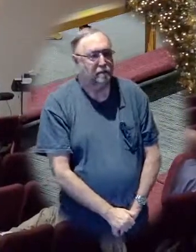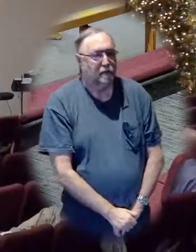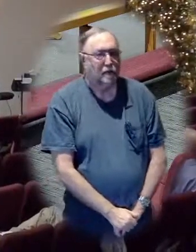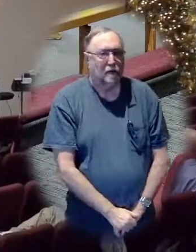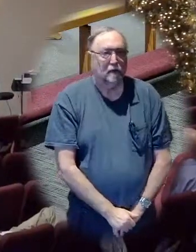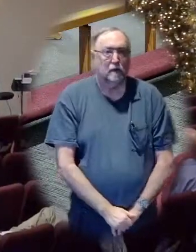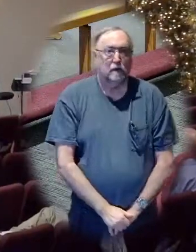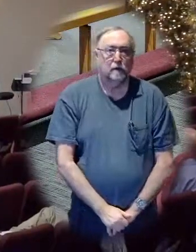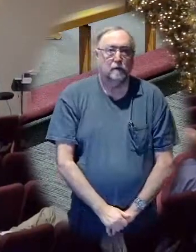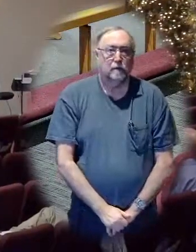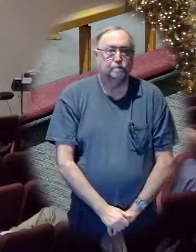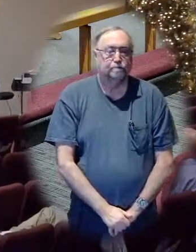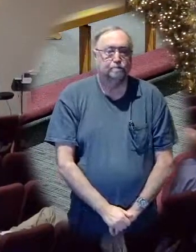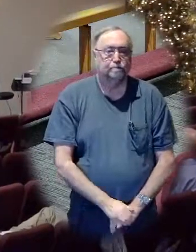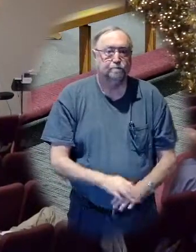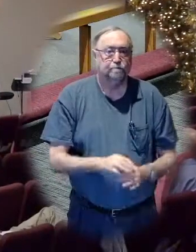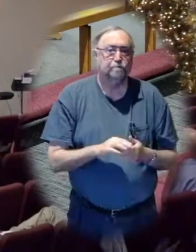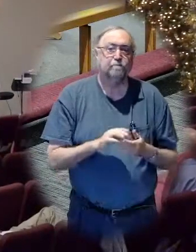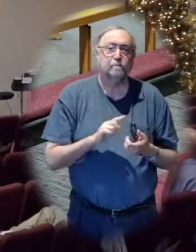Friends in Christ,